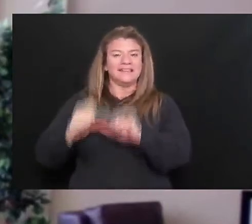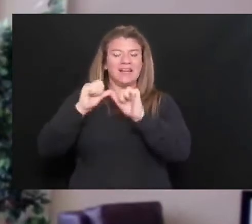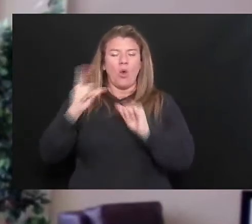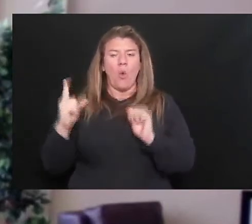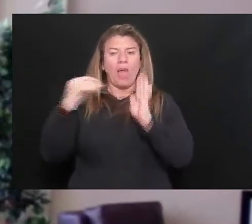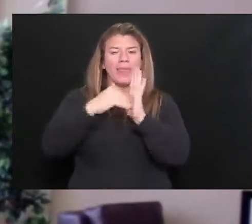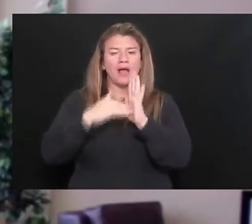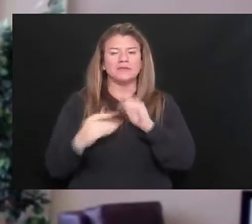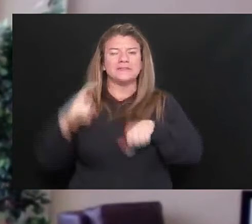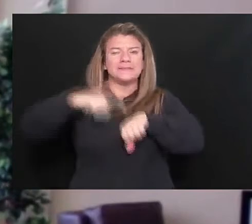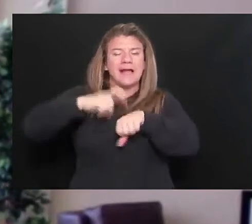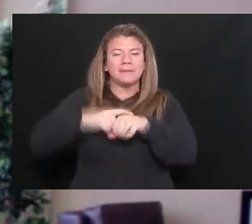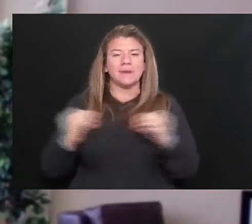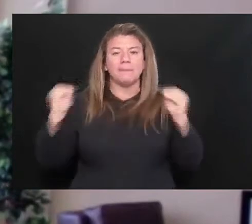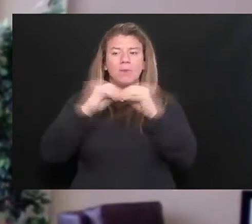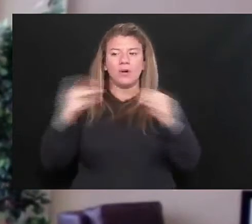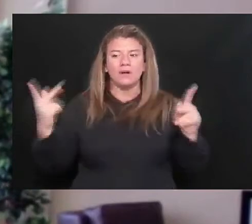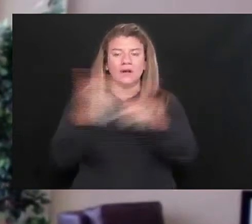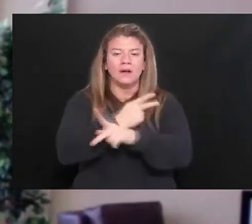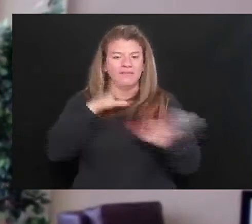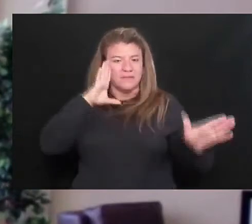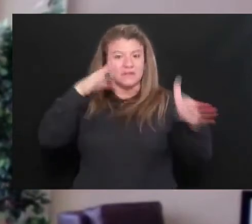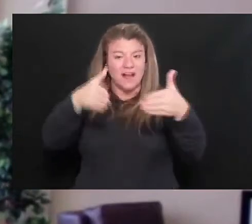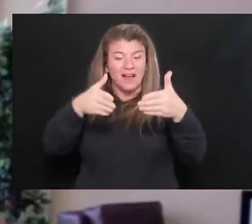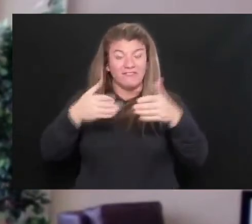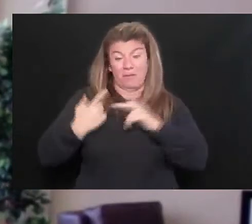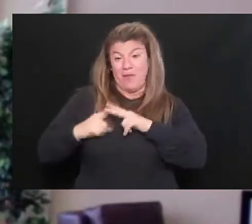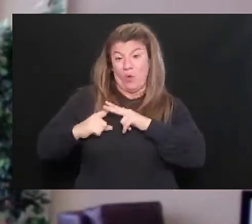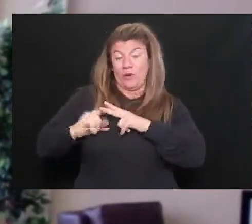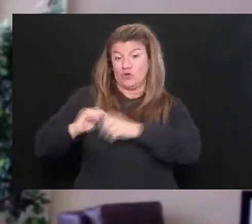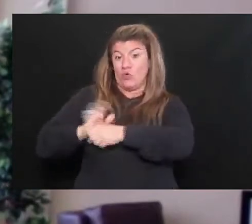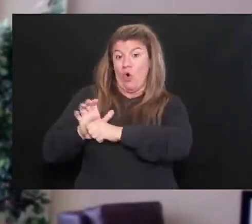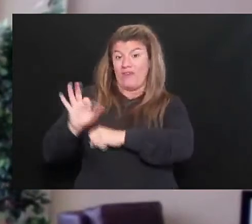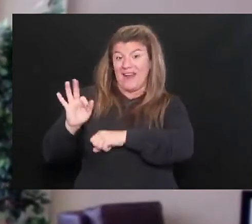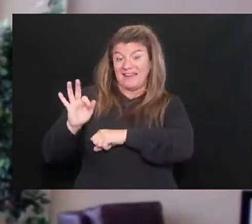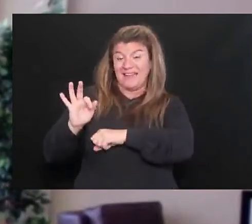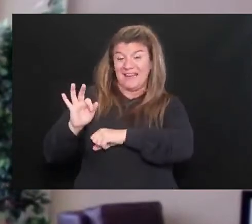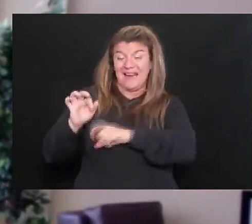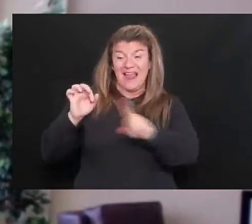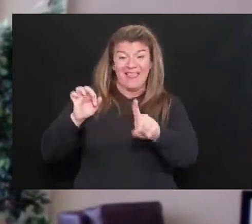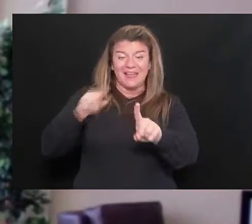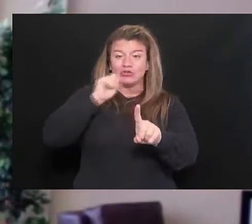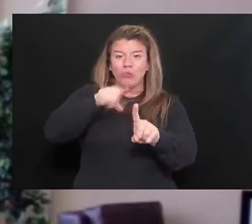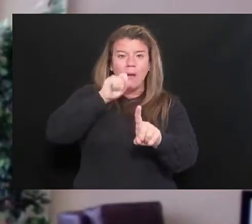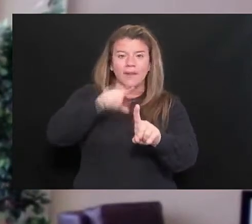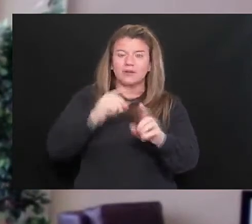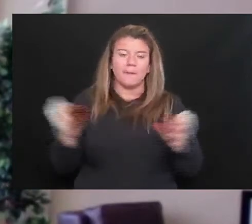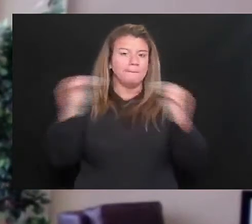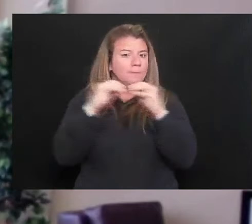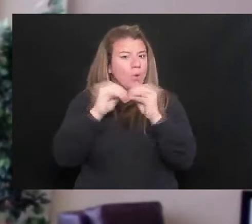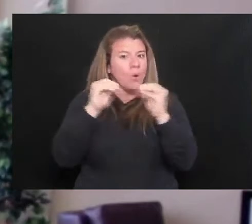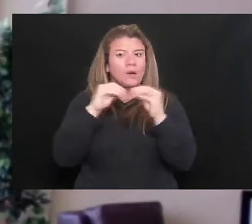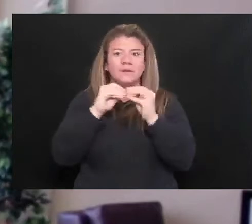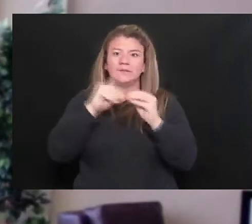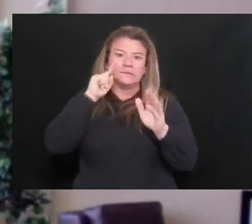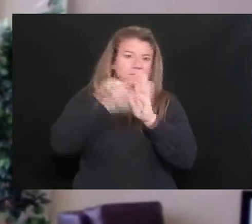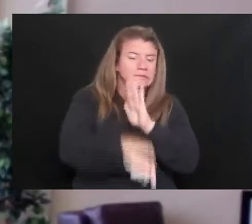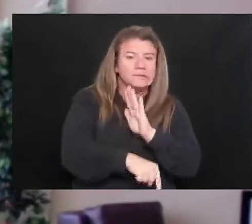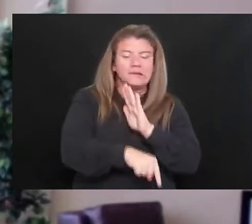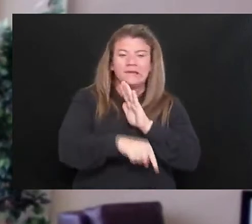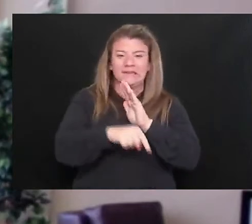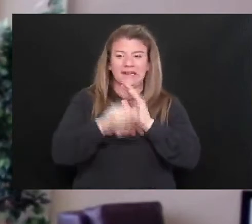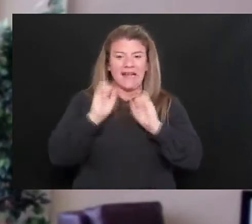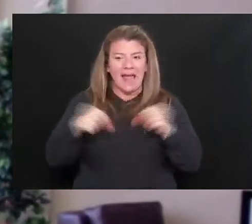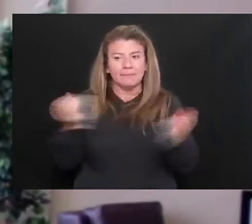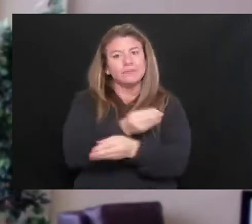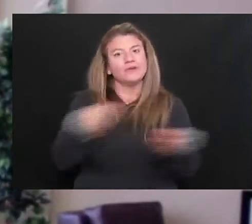times concentration of the initial COVID-19 virus in droplets and aerosols that might be